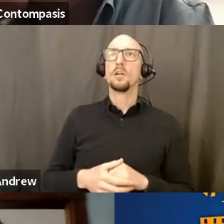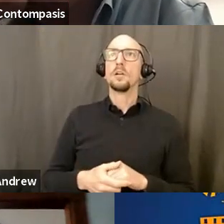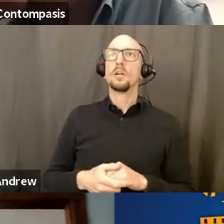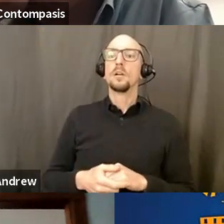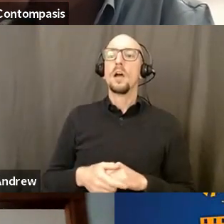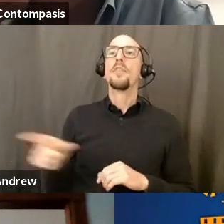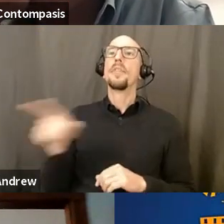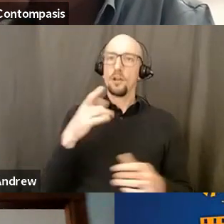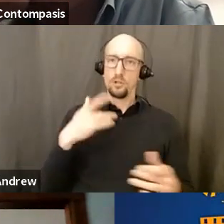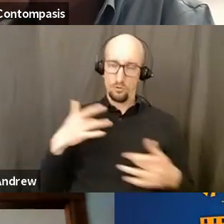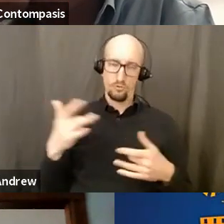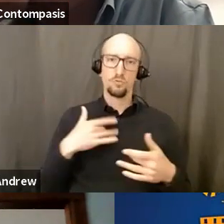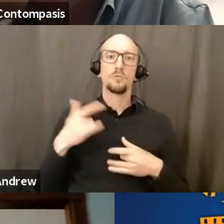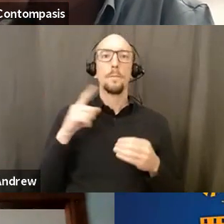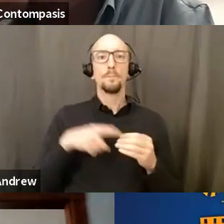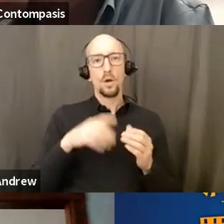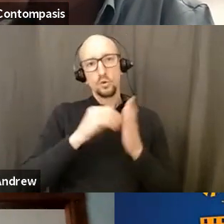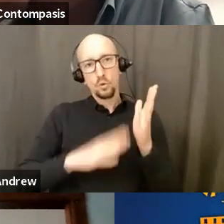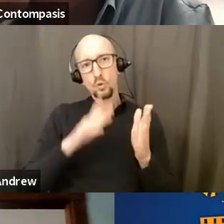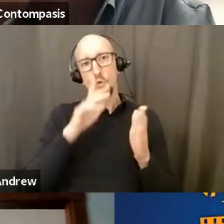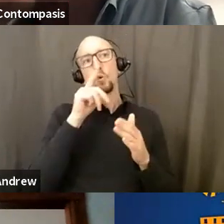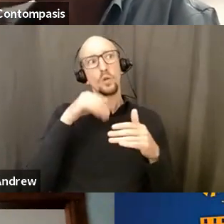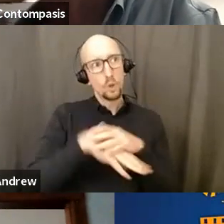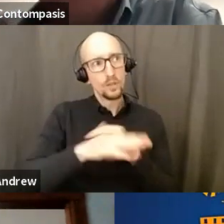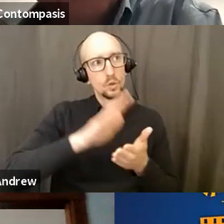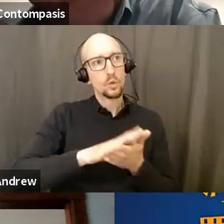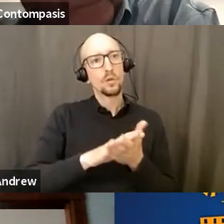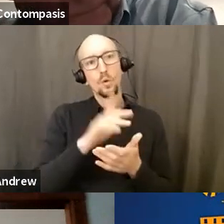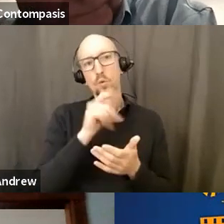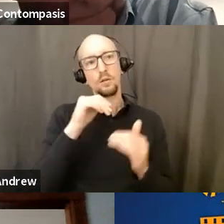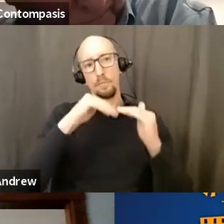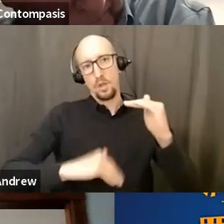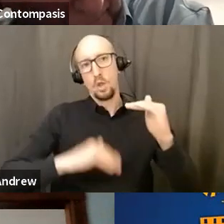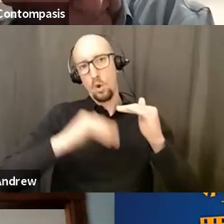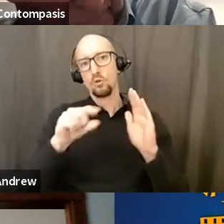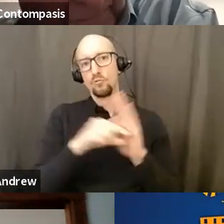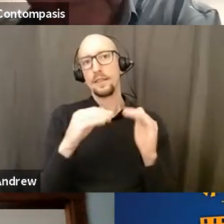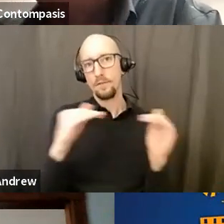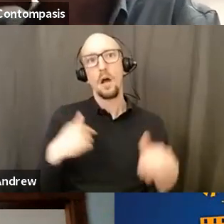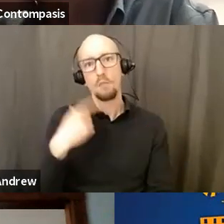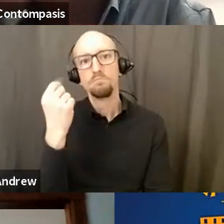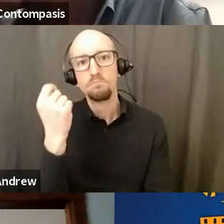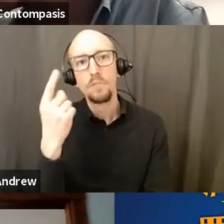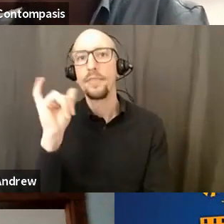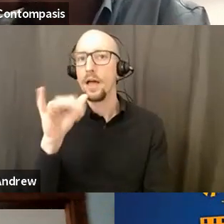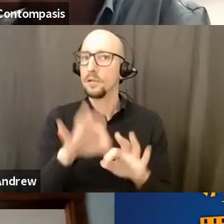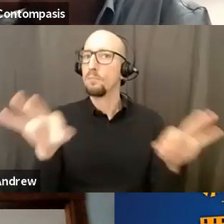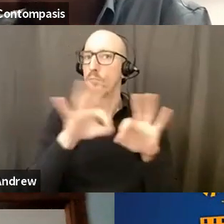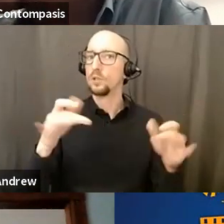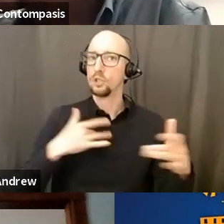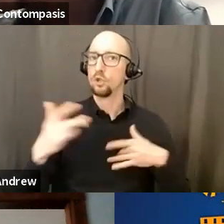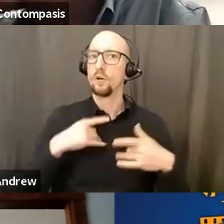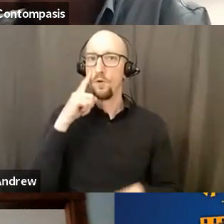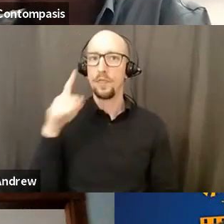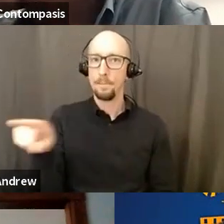their concern about students entering the schools who are not at grade level. I understand that is a significant concern for